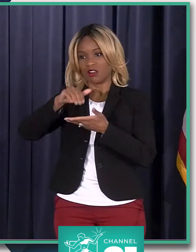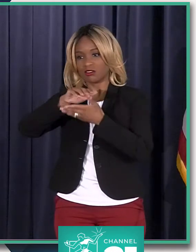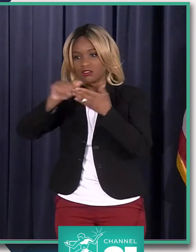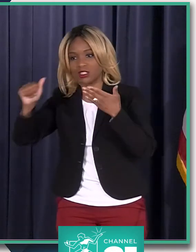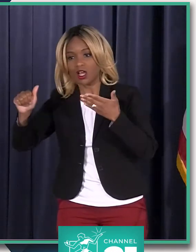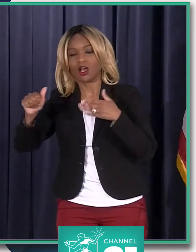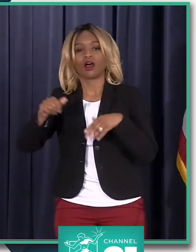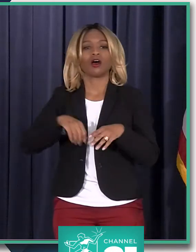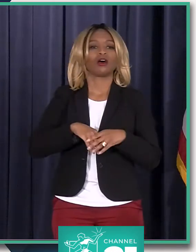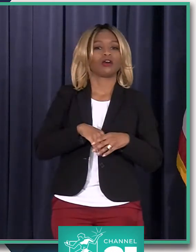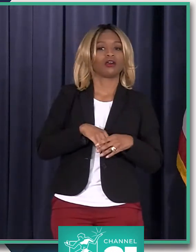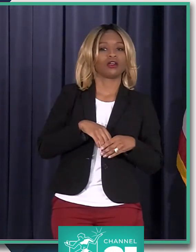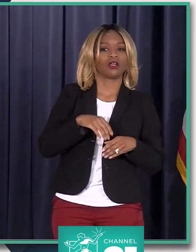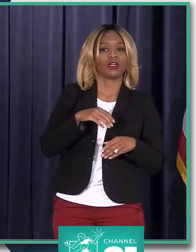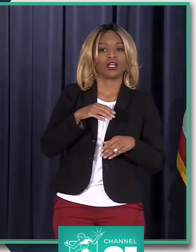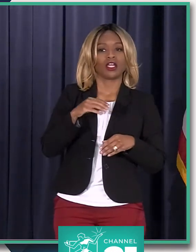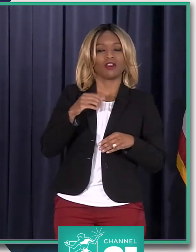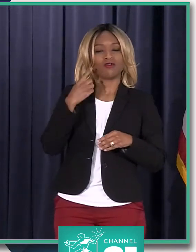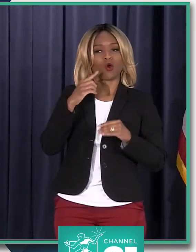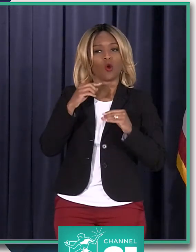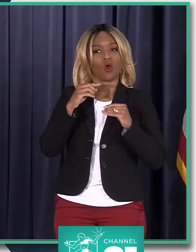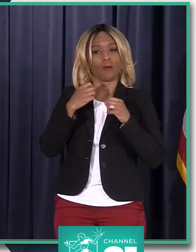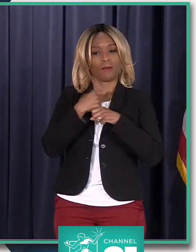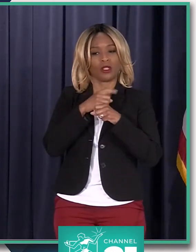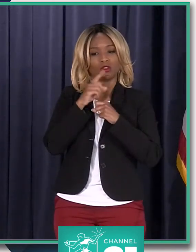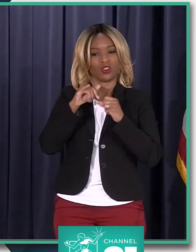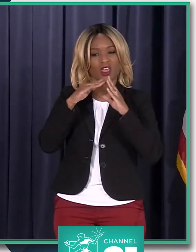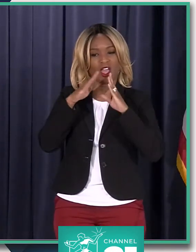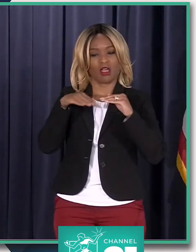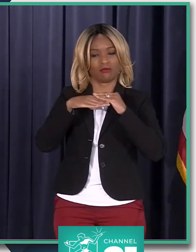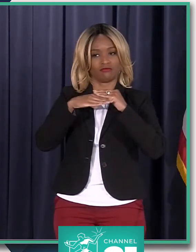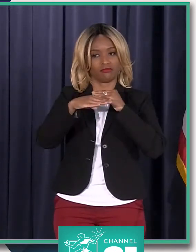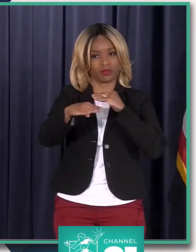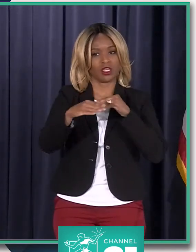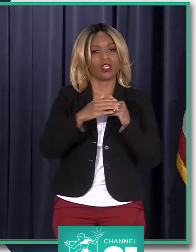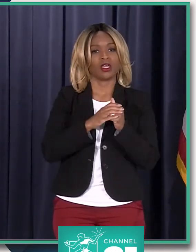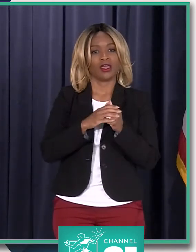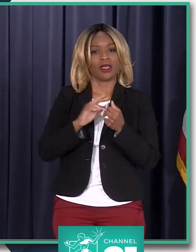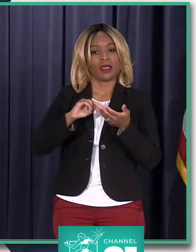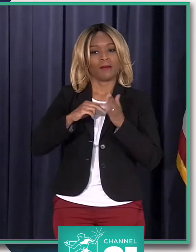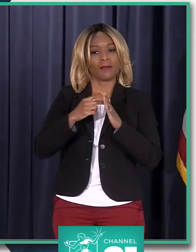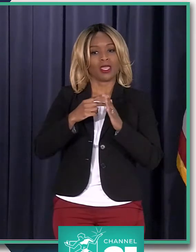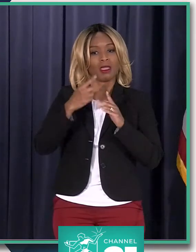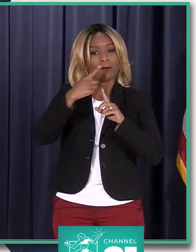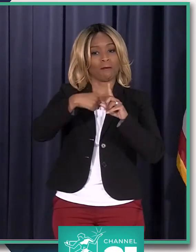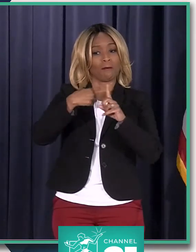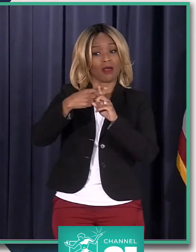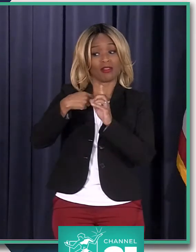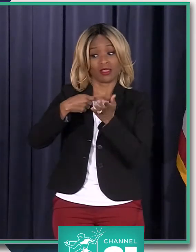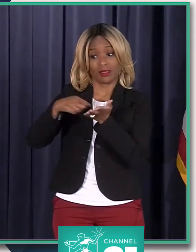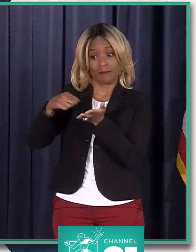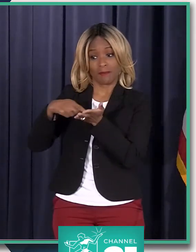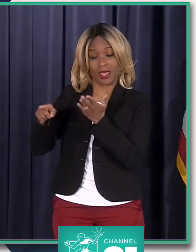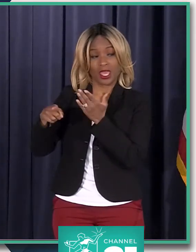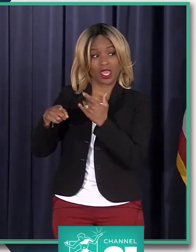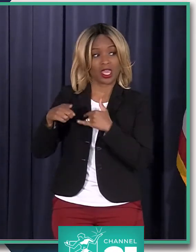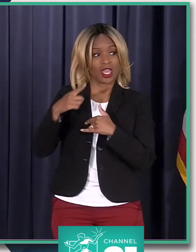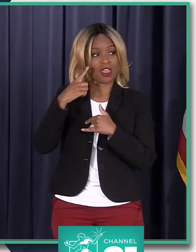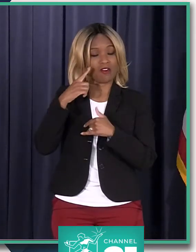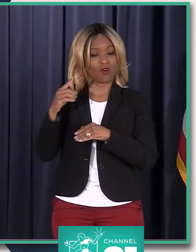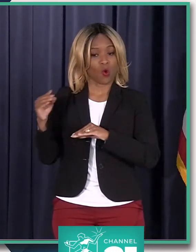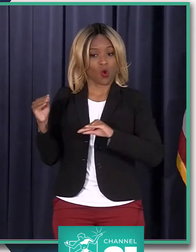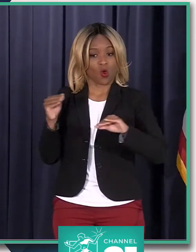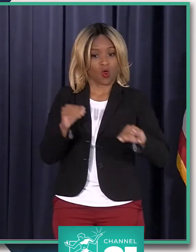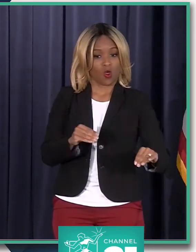out and stabilization would result in a monthly payment for a move-in ready